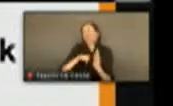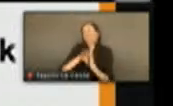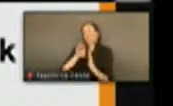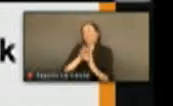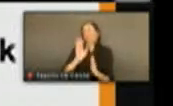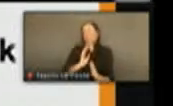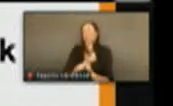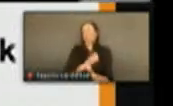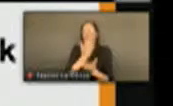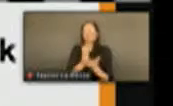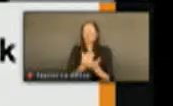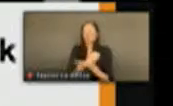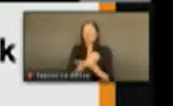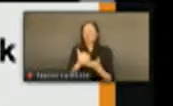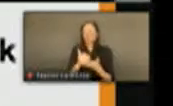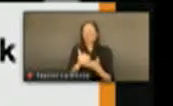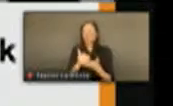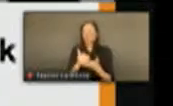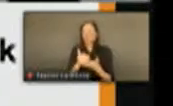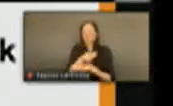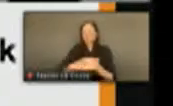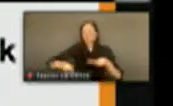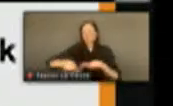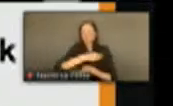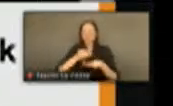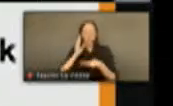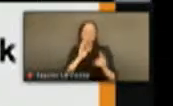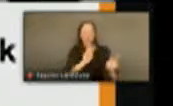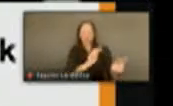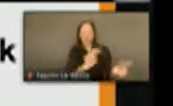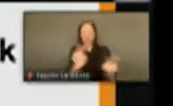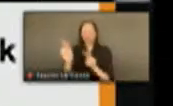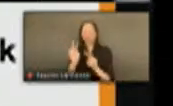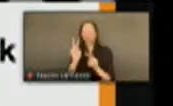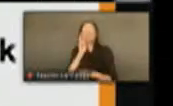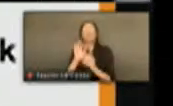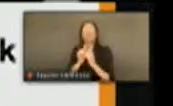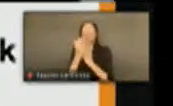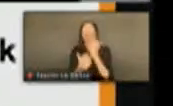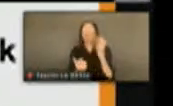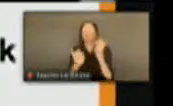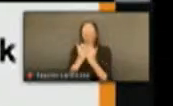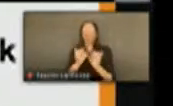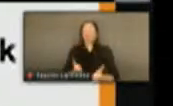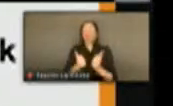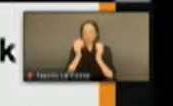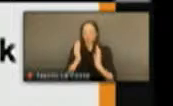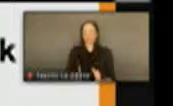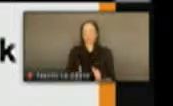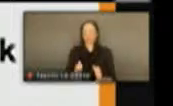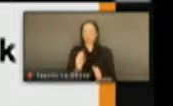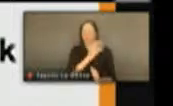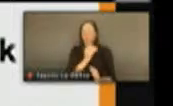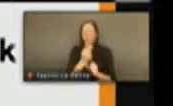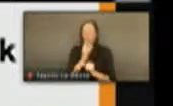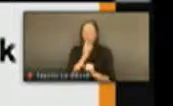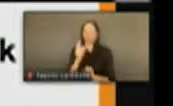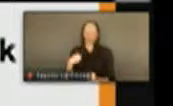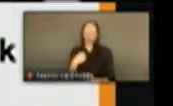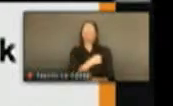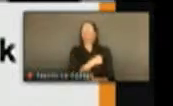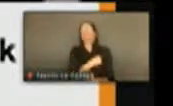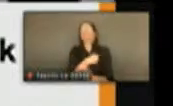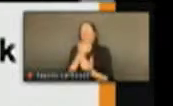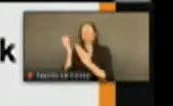to see if we are delivering what we said we would. So to make it all work, we use what we call